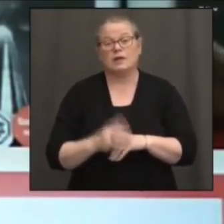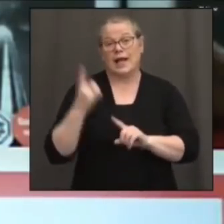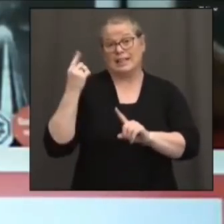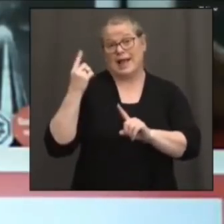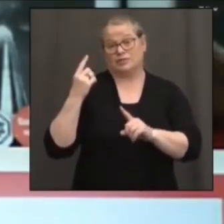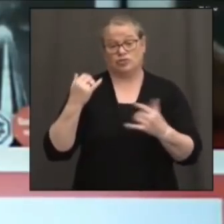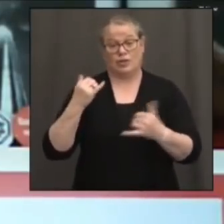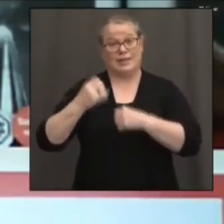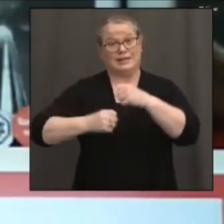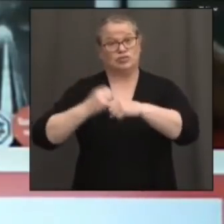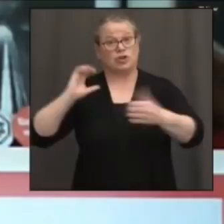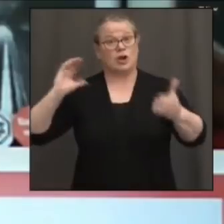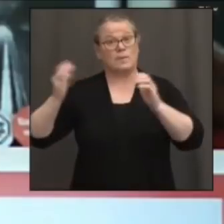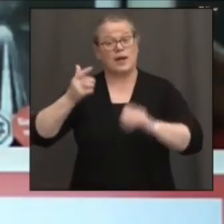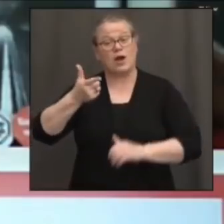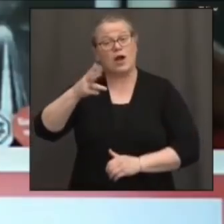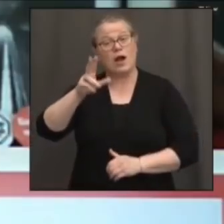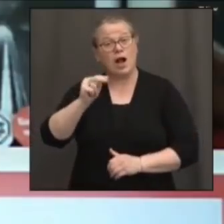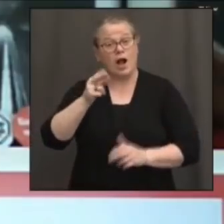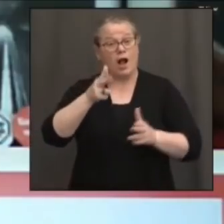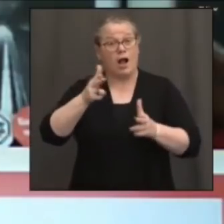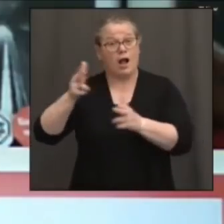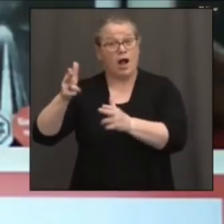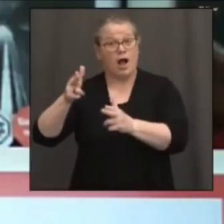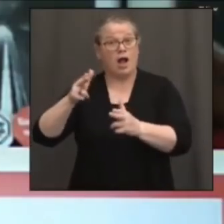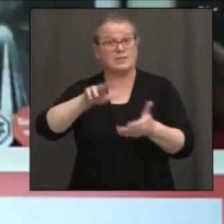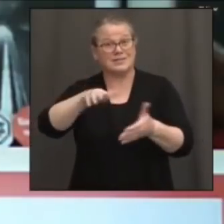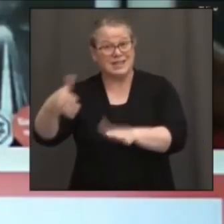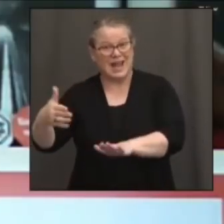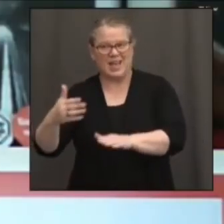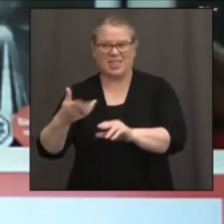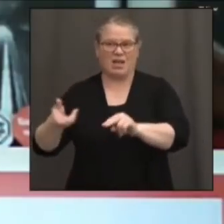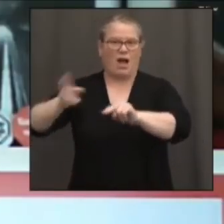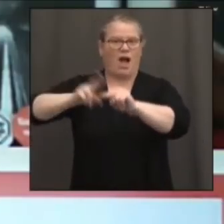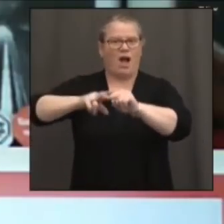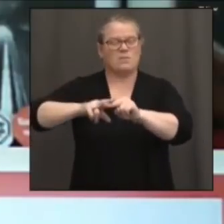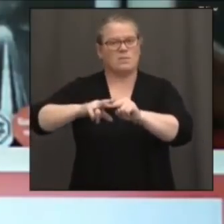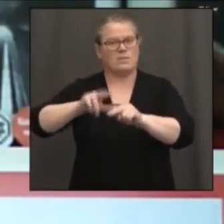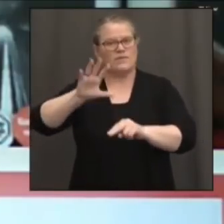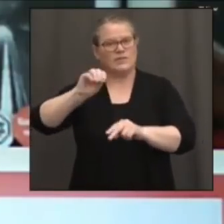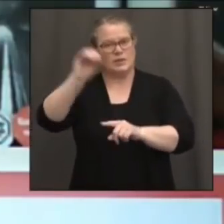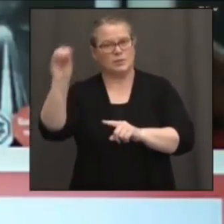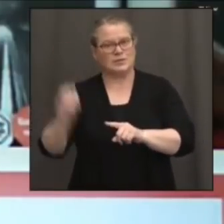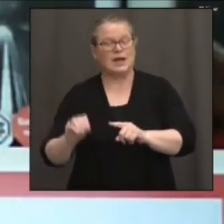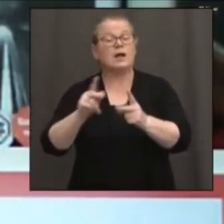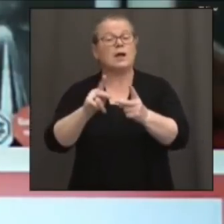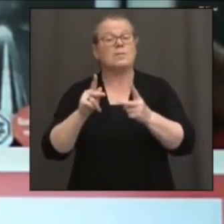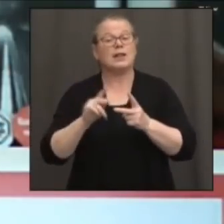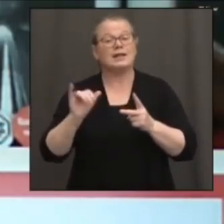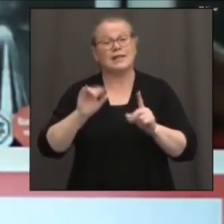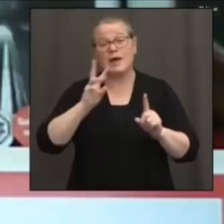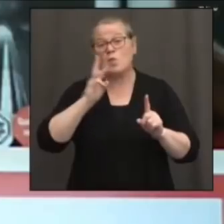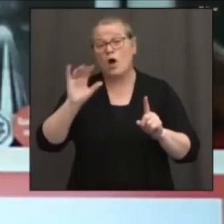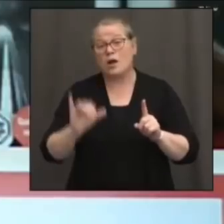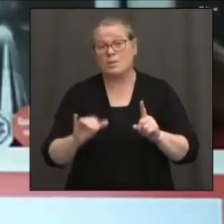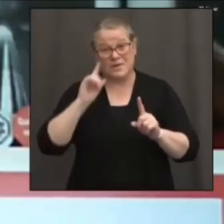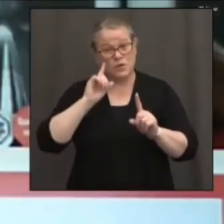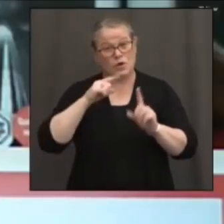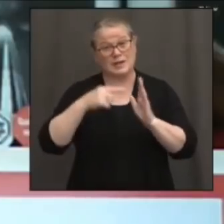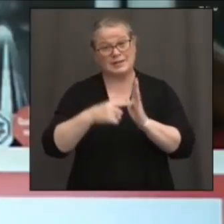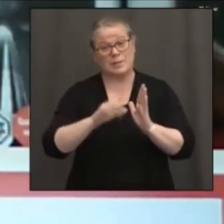last year, and we need intervention now. Places like Waterbury saw a 500% increase in gun